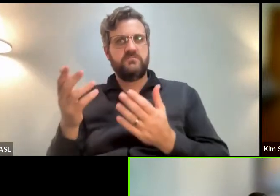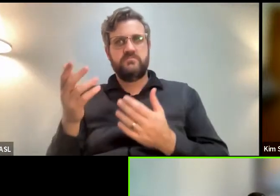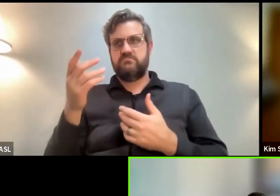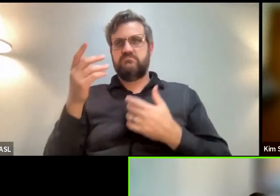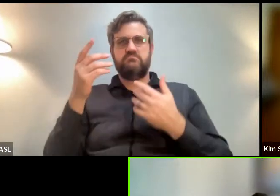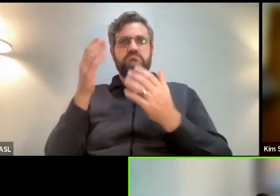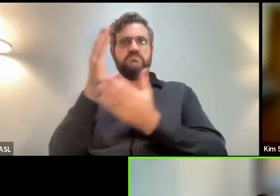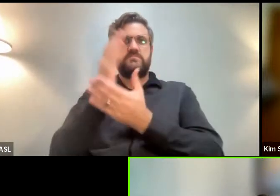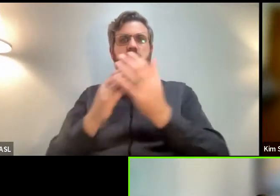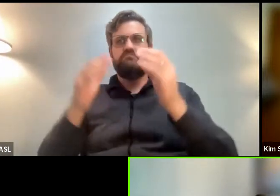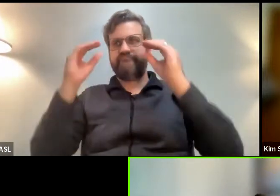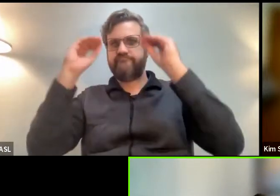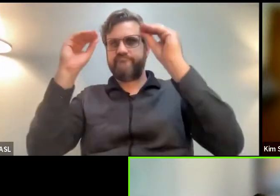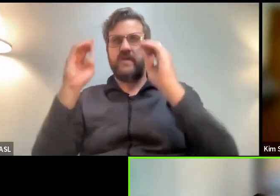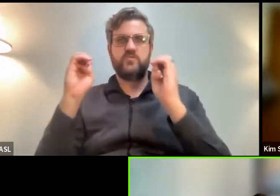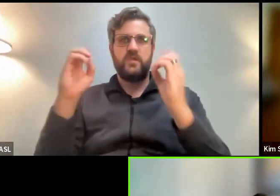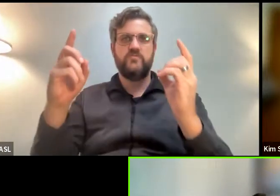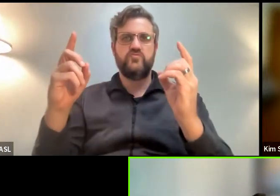some education.